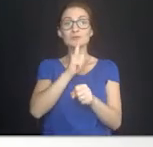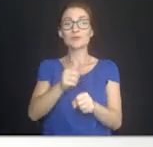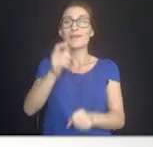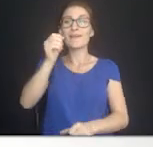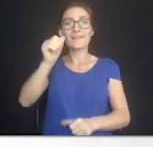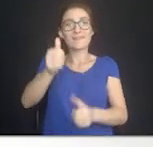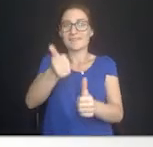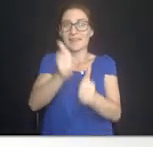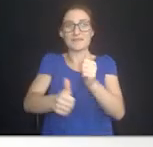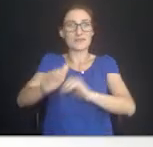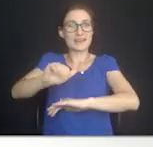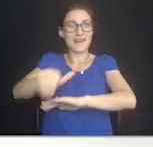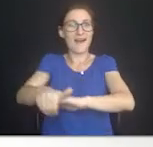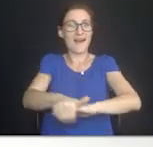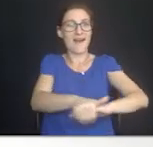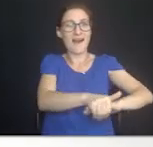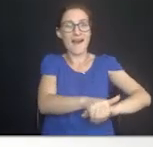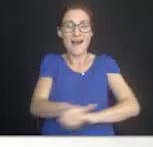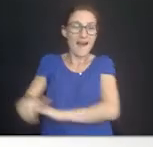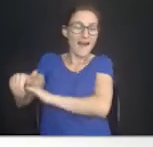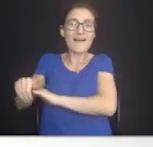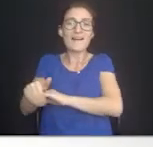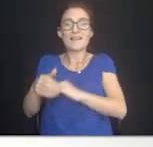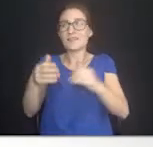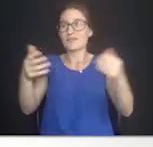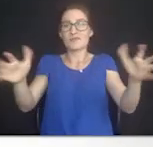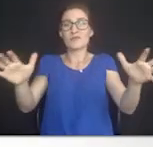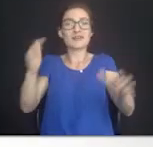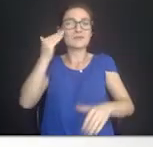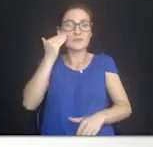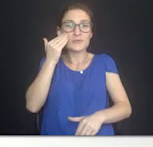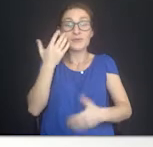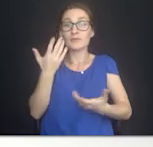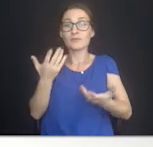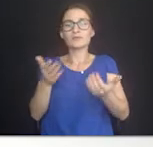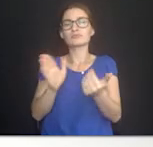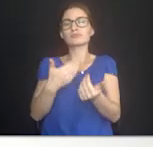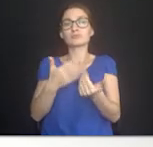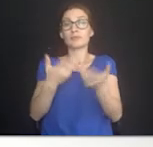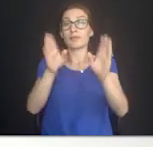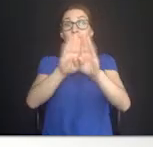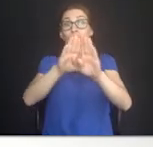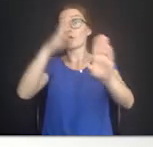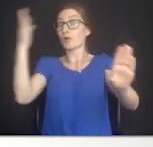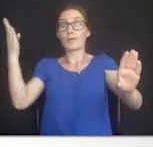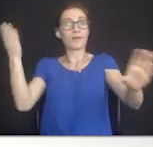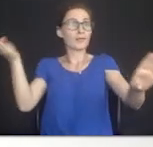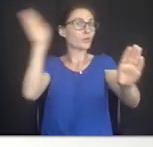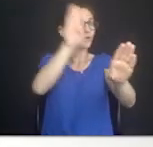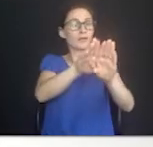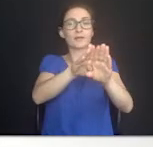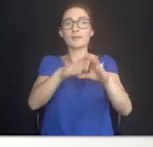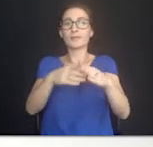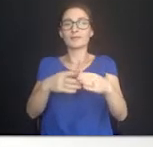here's how the game plan works, right? Here's how you turn the light switch on. Here's how you open the door to get into that room, right?